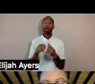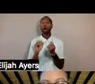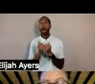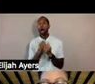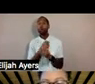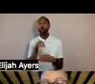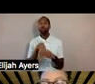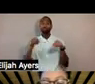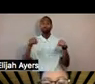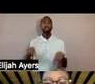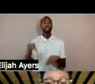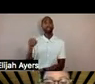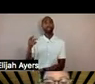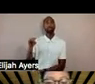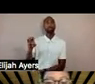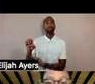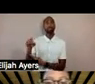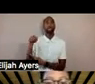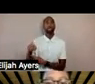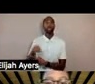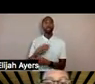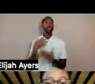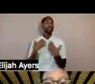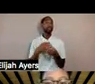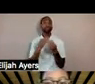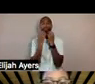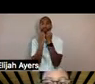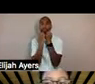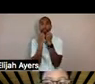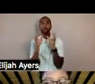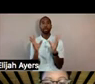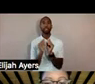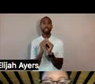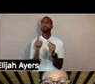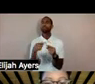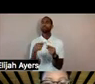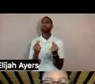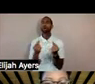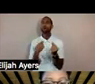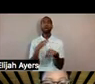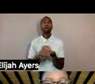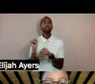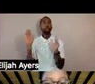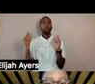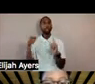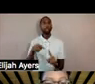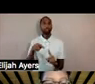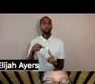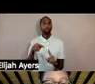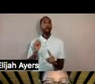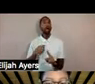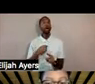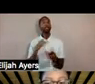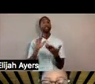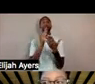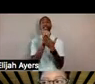this space. This particular care session is really calling attention to us designing the